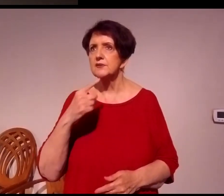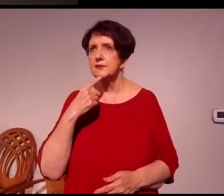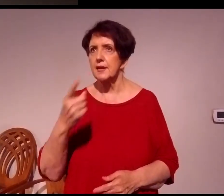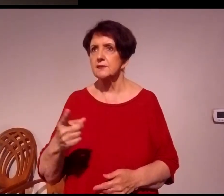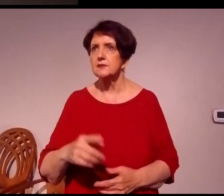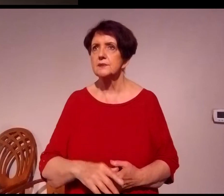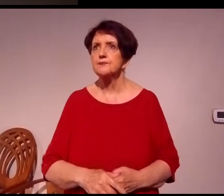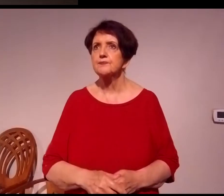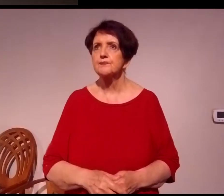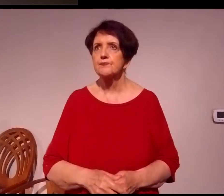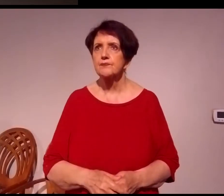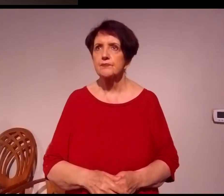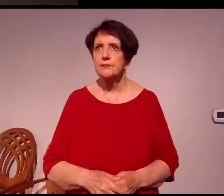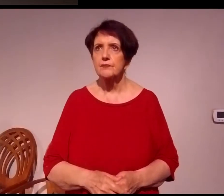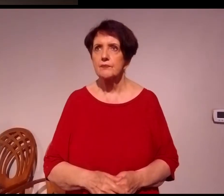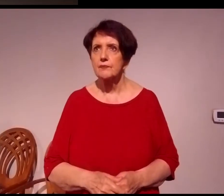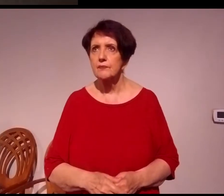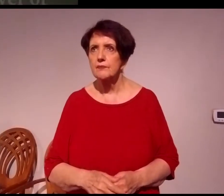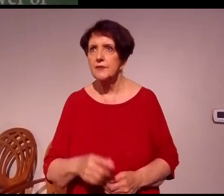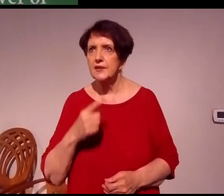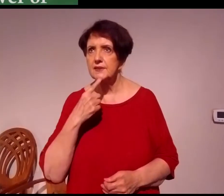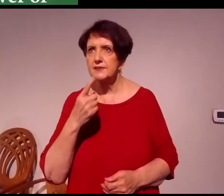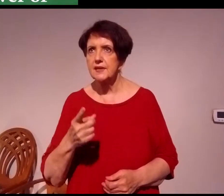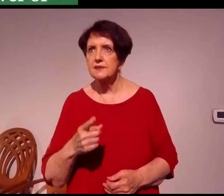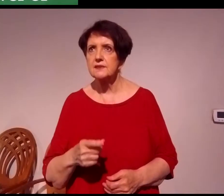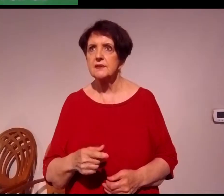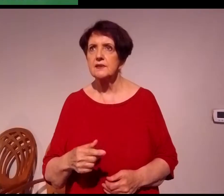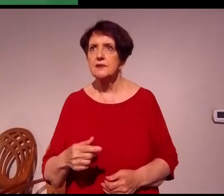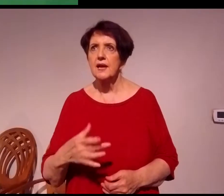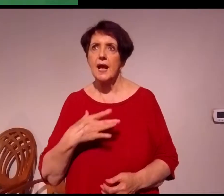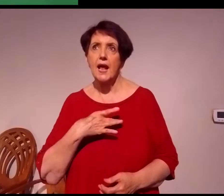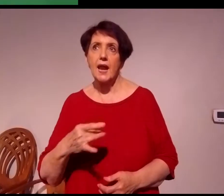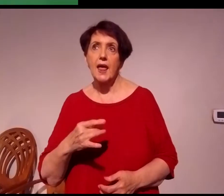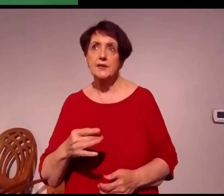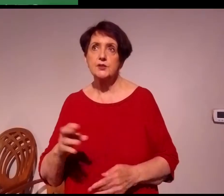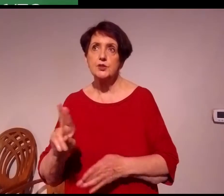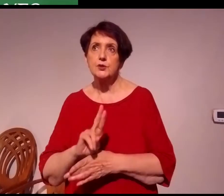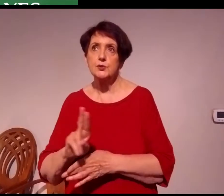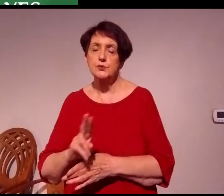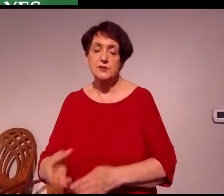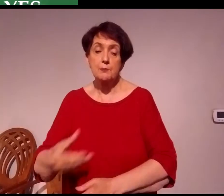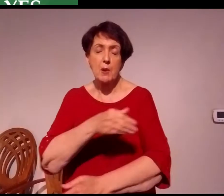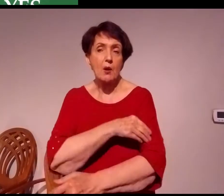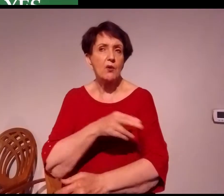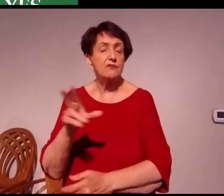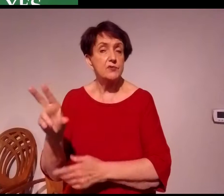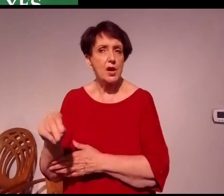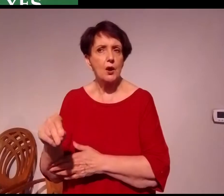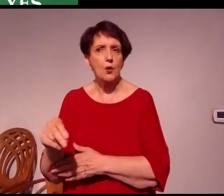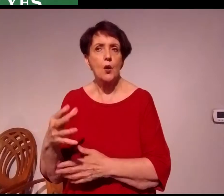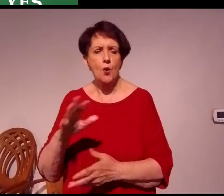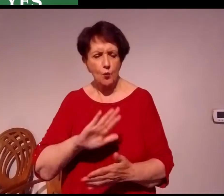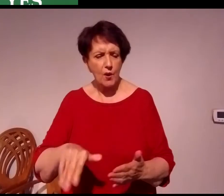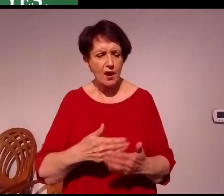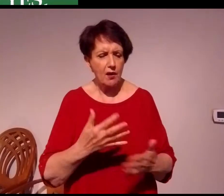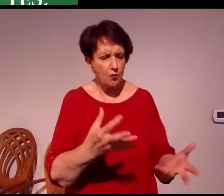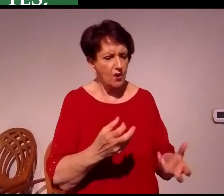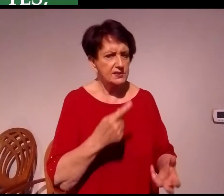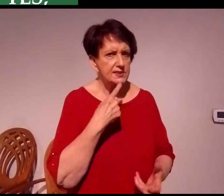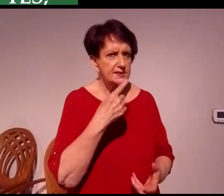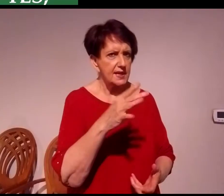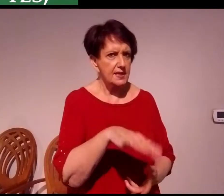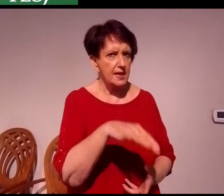says, let me get it. You can read it. I like to employ the power of no. We all want to say yes, because with yes